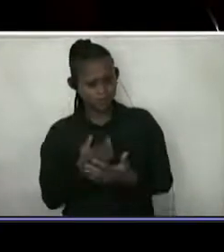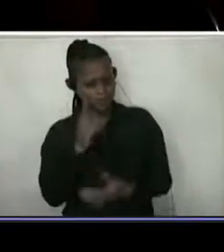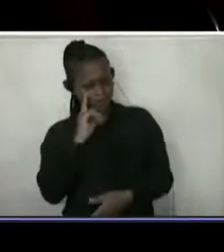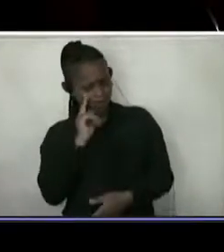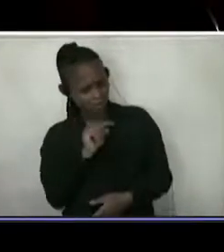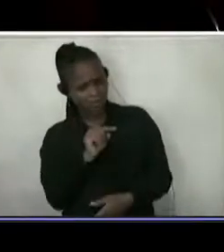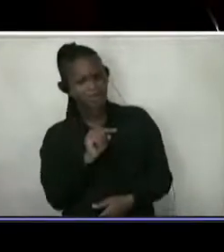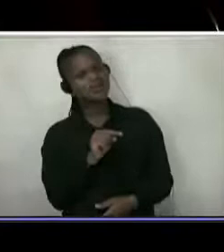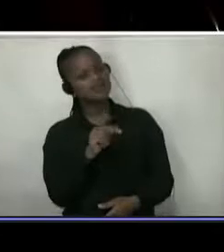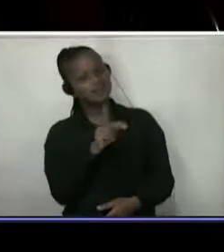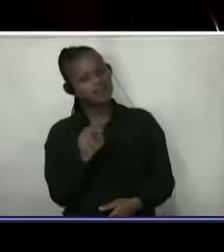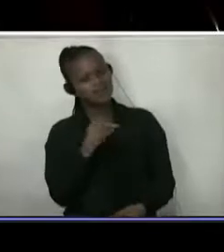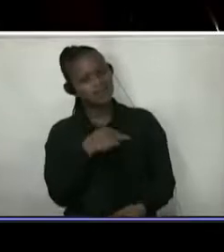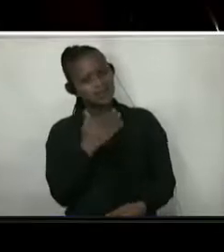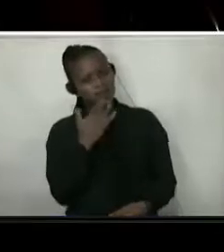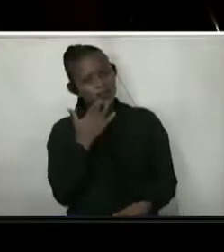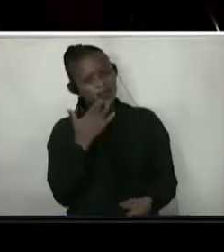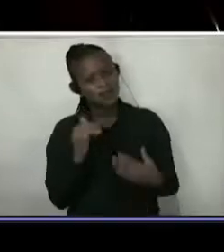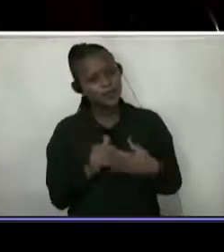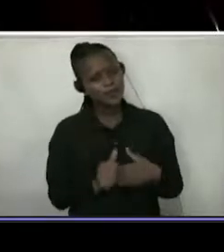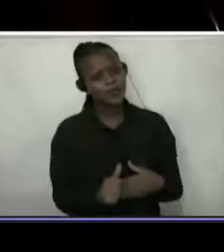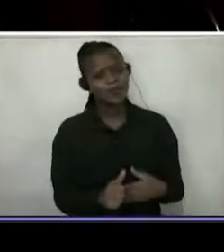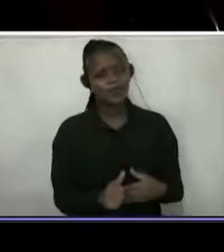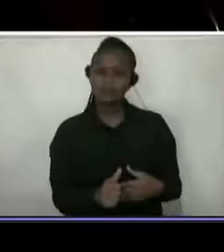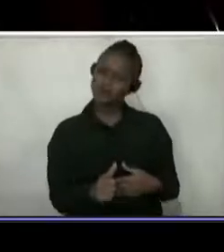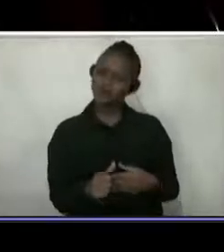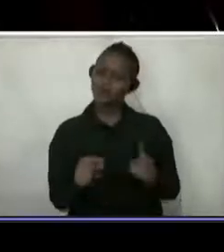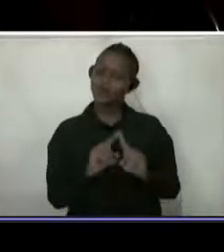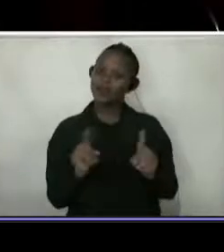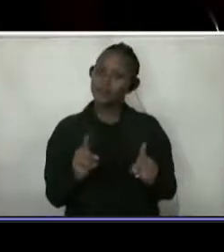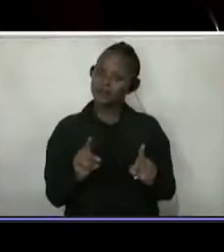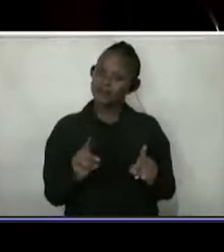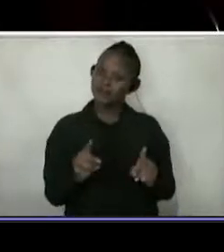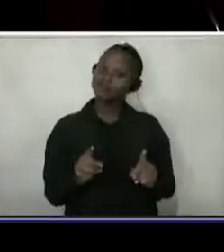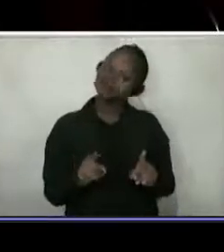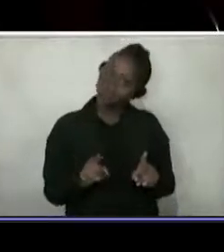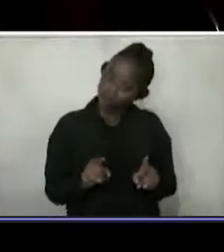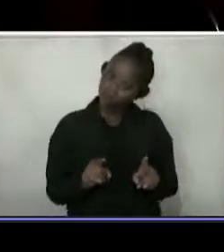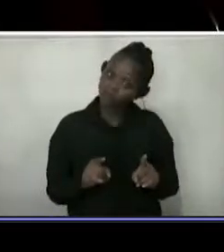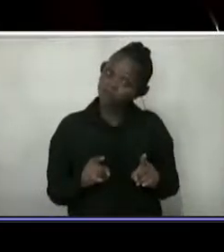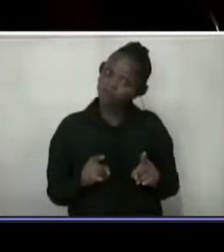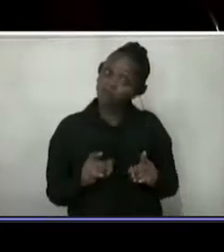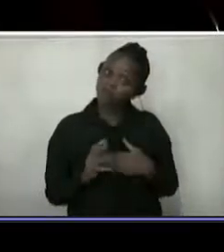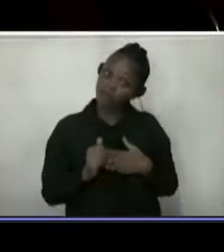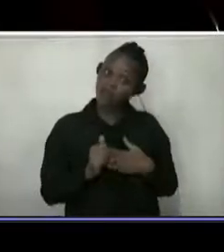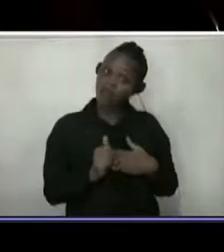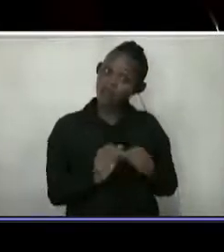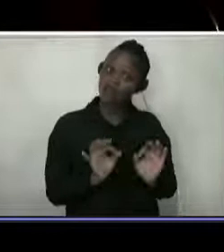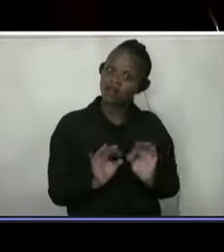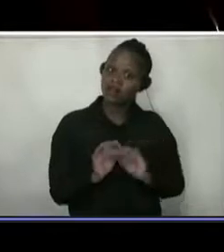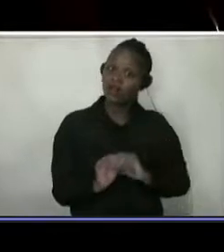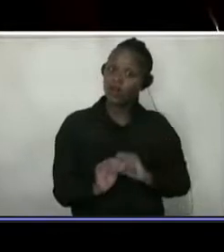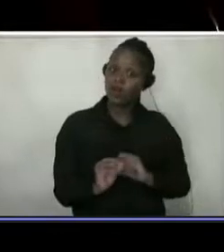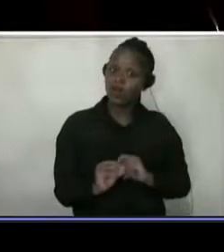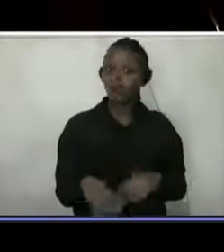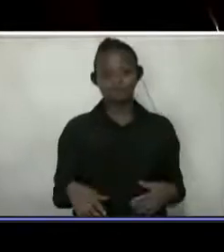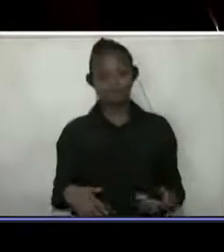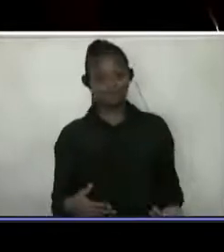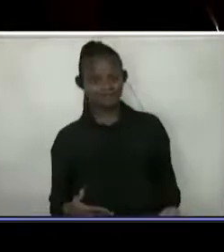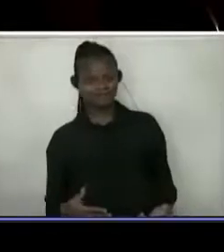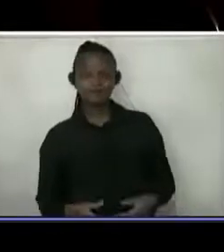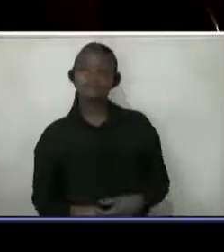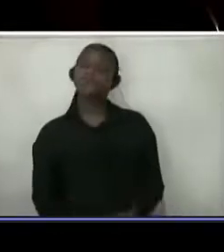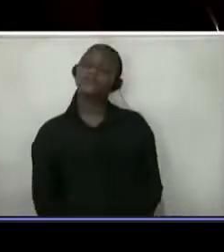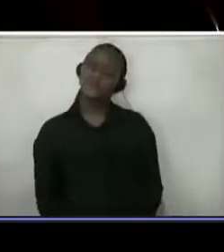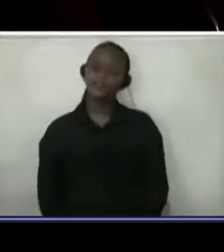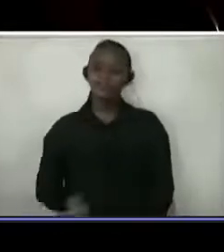But will they be stable? The DA, oh, I know, no wishes needed. I don't need to blow out the candles. The DA